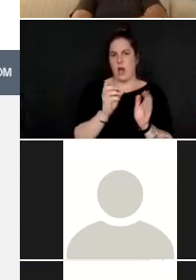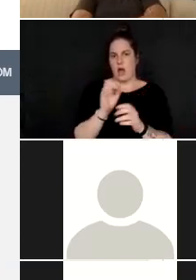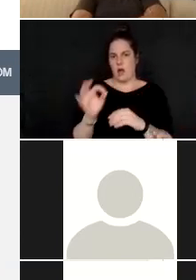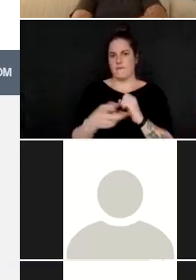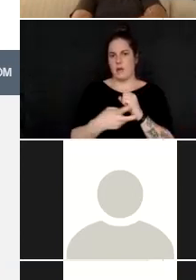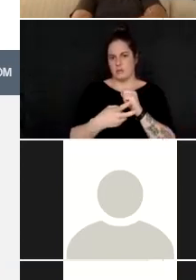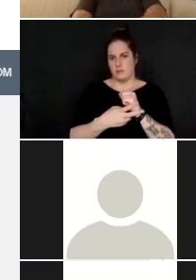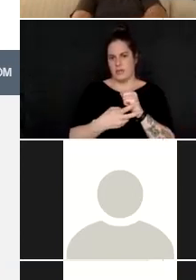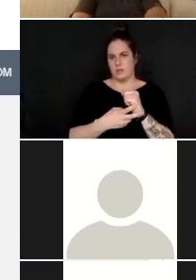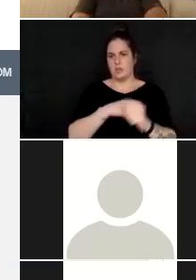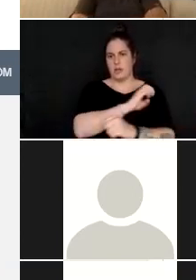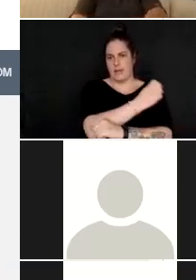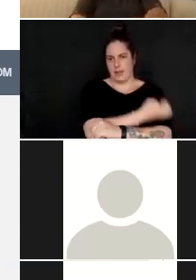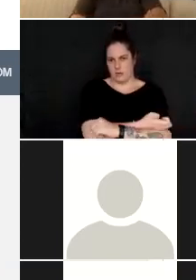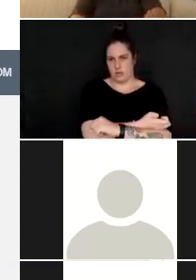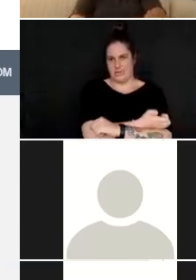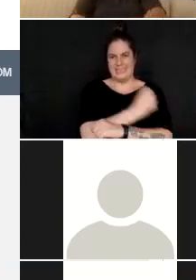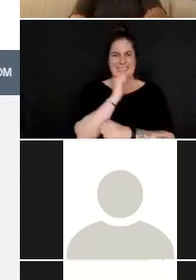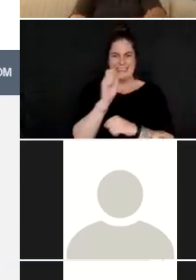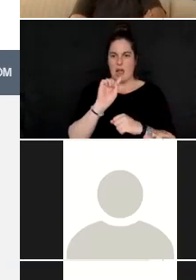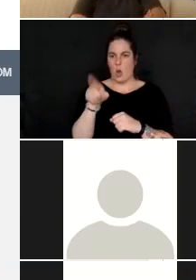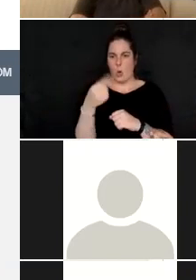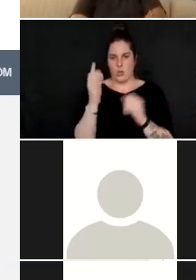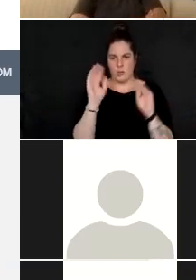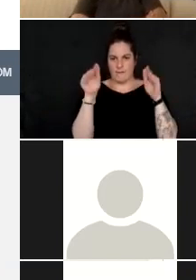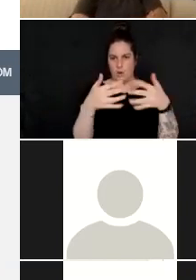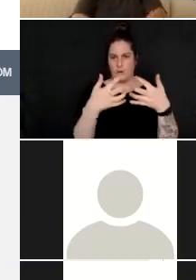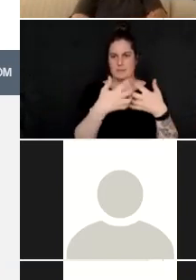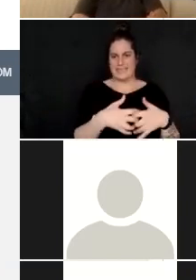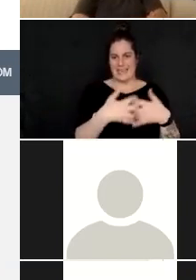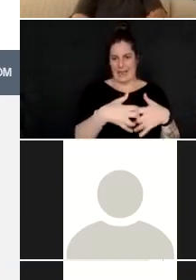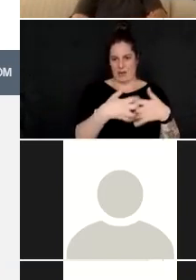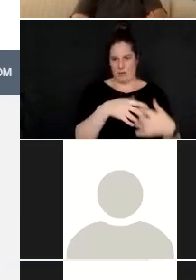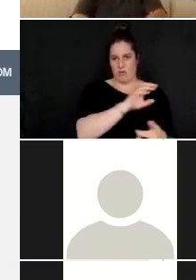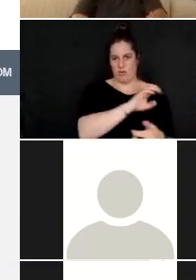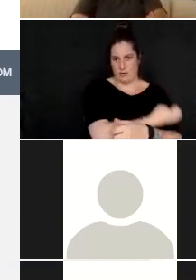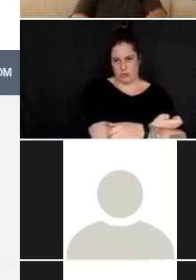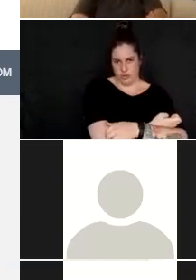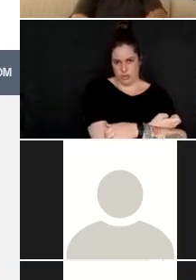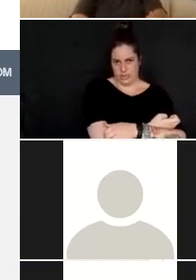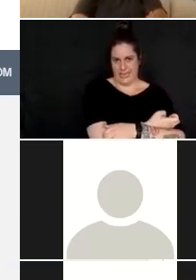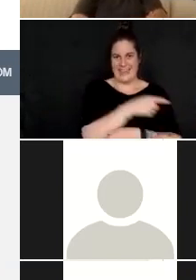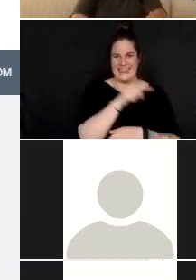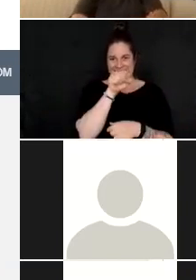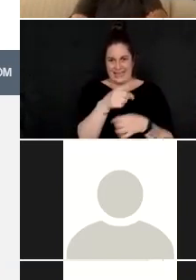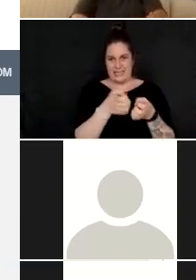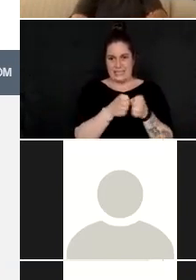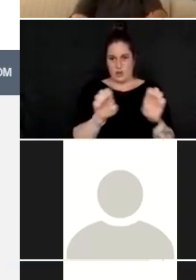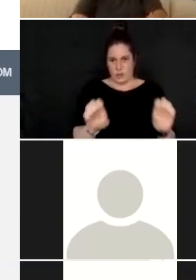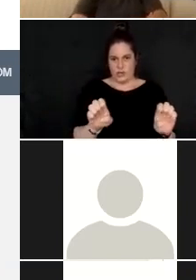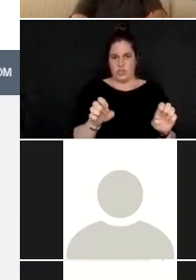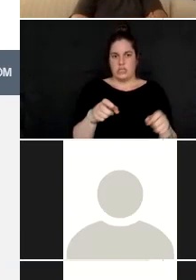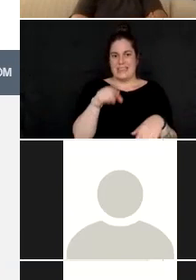not just looking at mechanical energy. You see, in this version of the law of conservation of energy, in